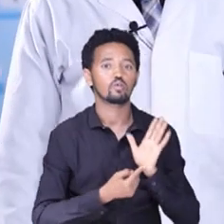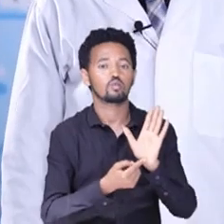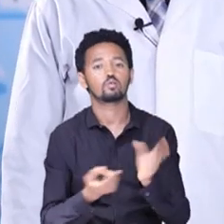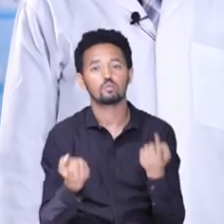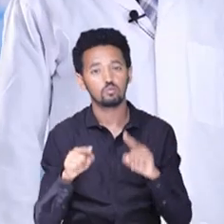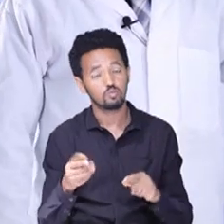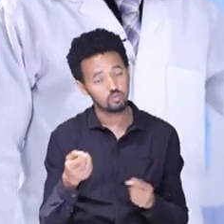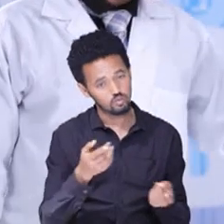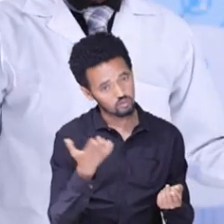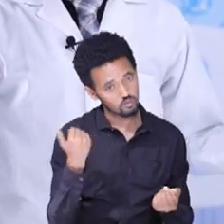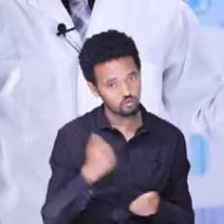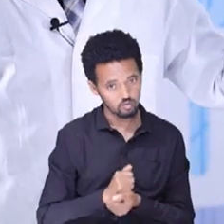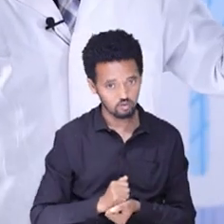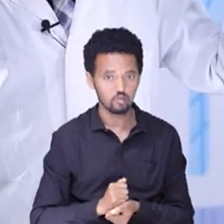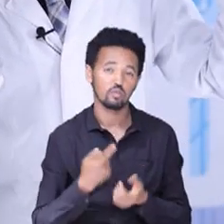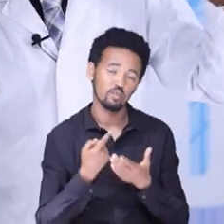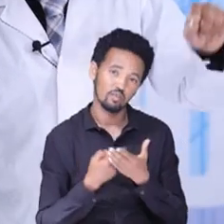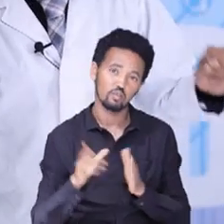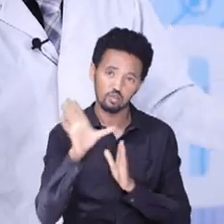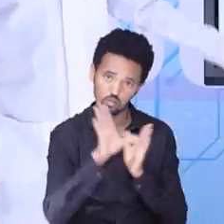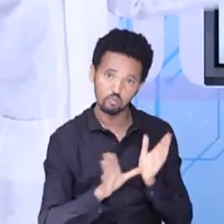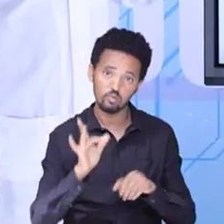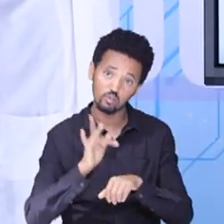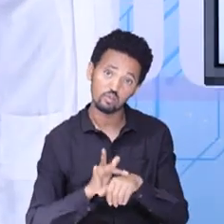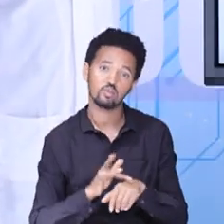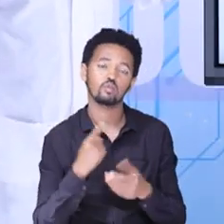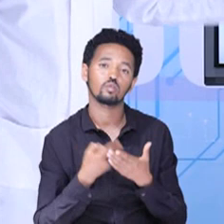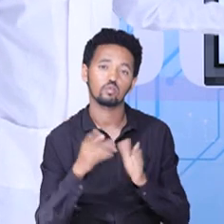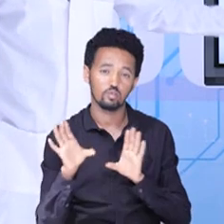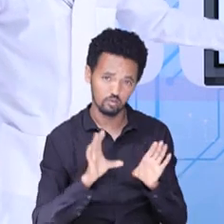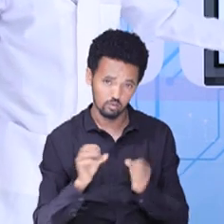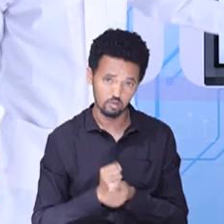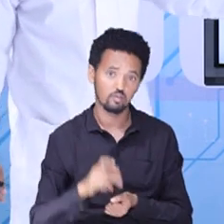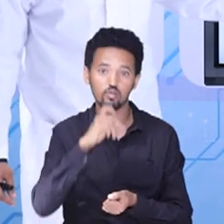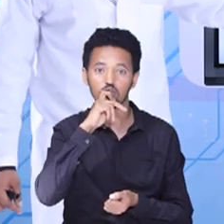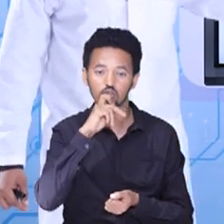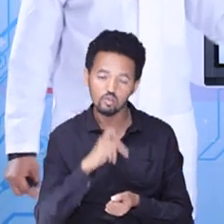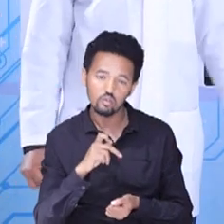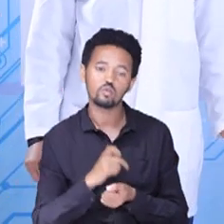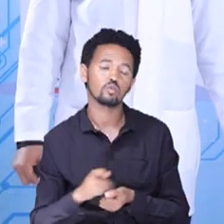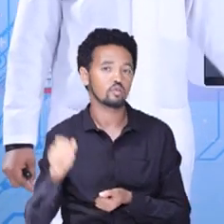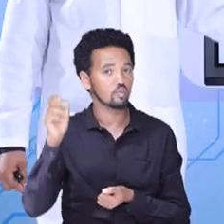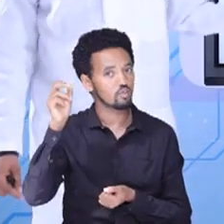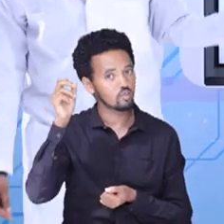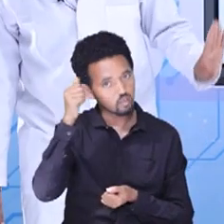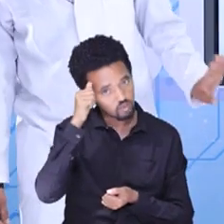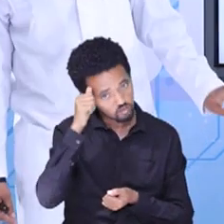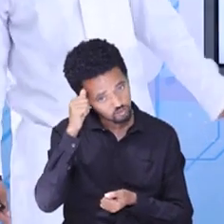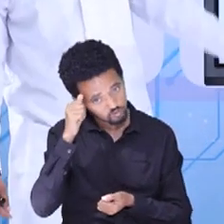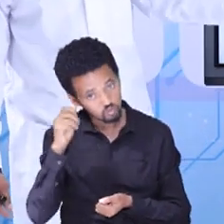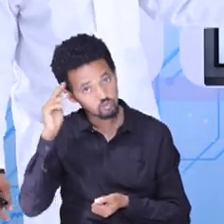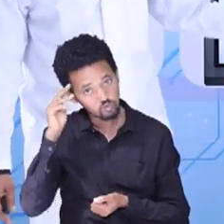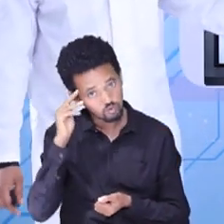Ndalkacho's government. August 1, 1974, Dirk imprisoned Ndalkacho Makonnen and